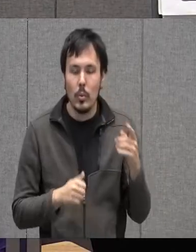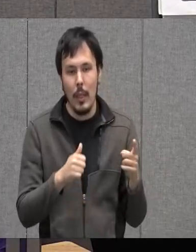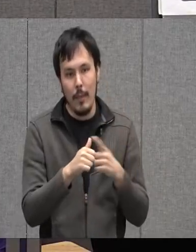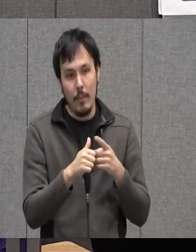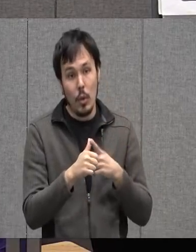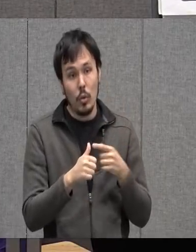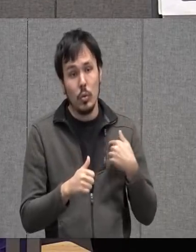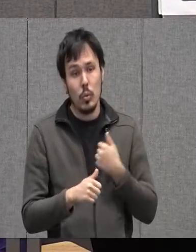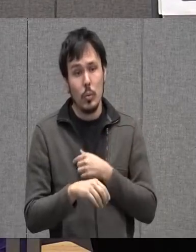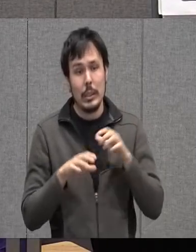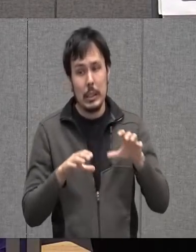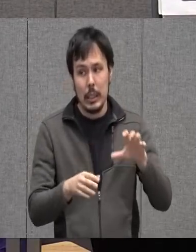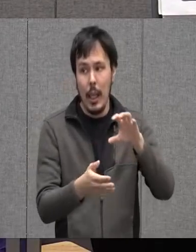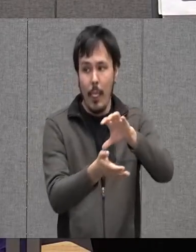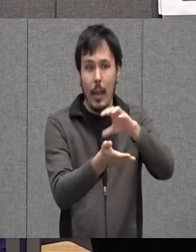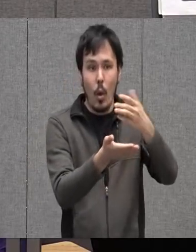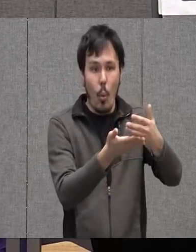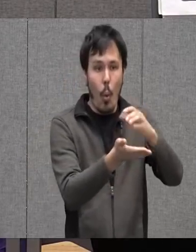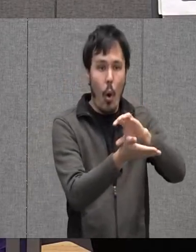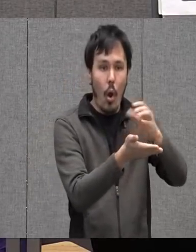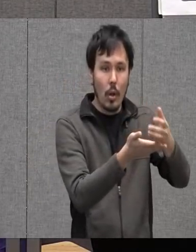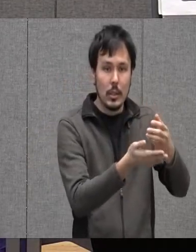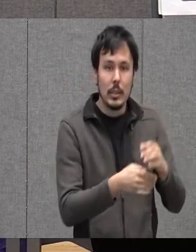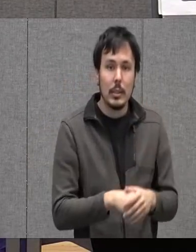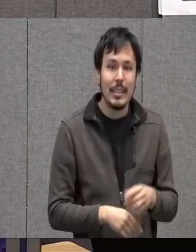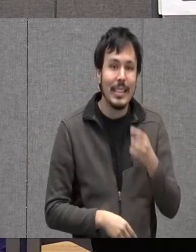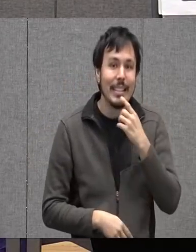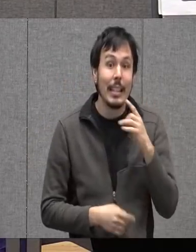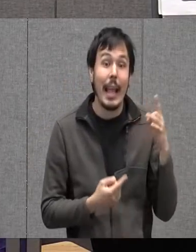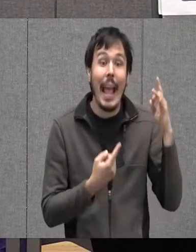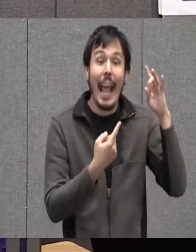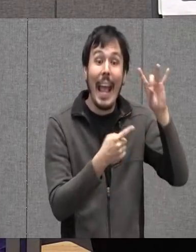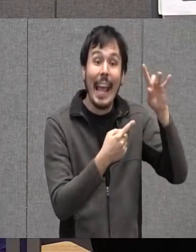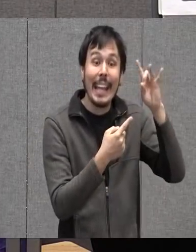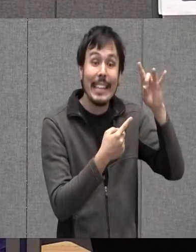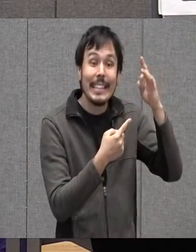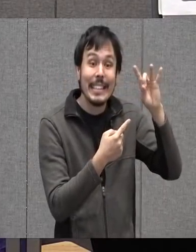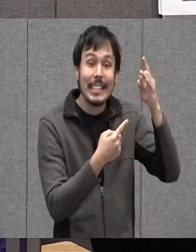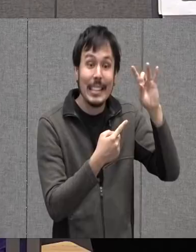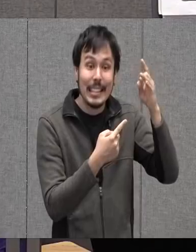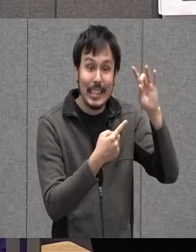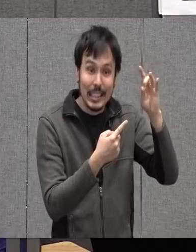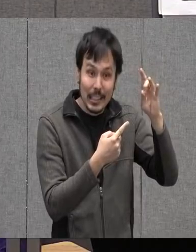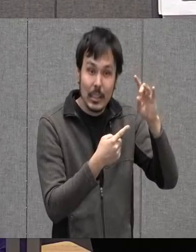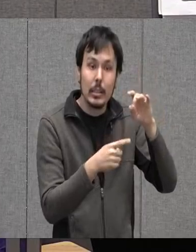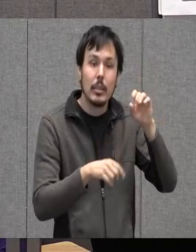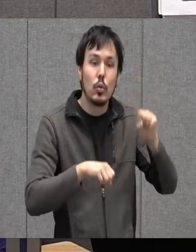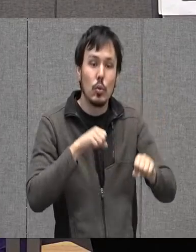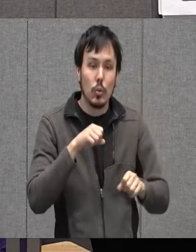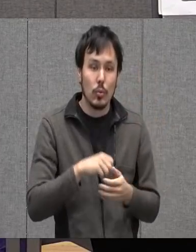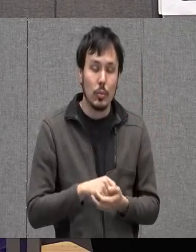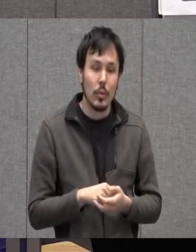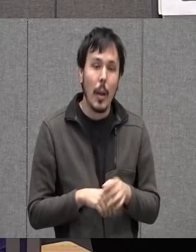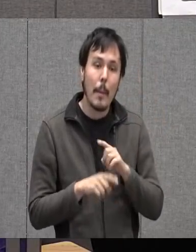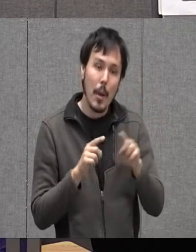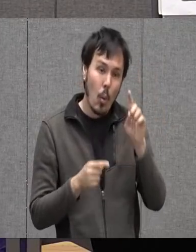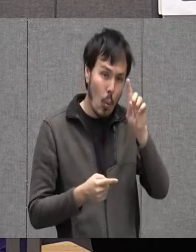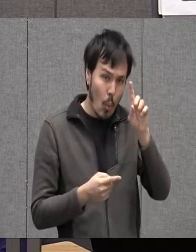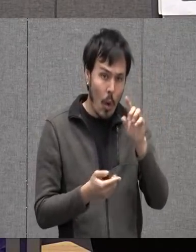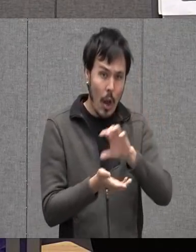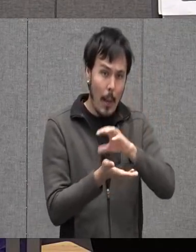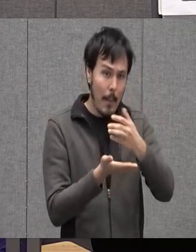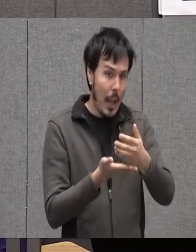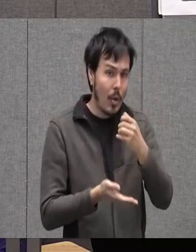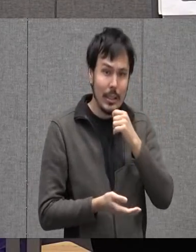quantities. So this one's easy, 18. But what other quantity do we have in there that is not explicit